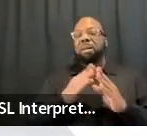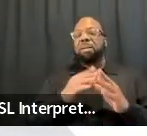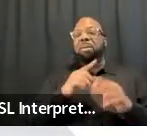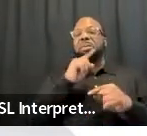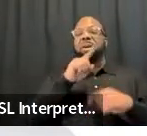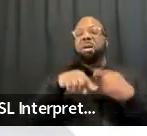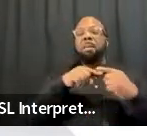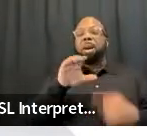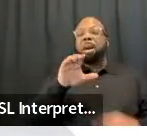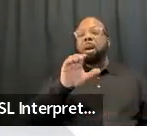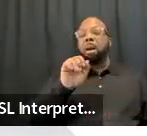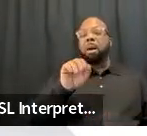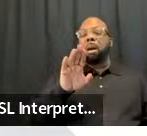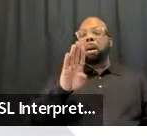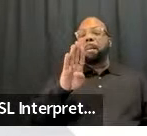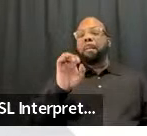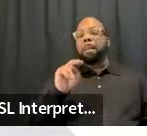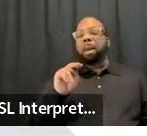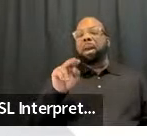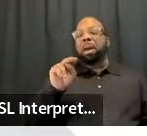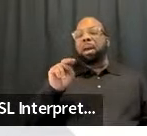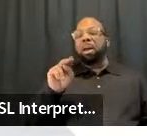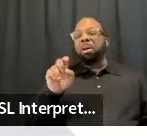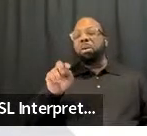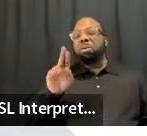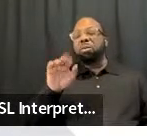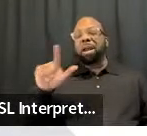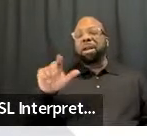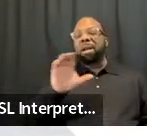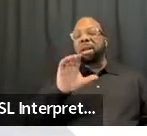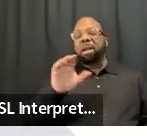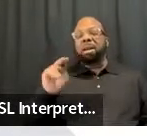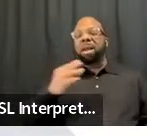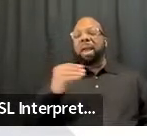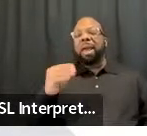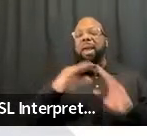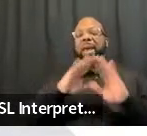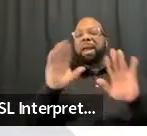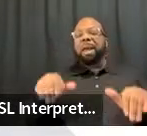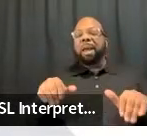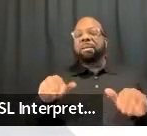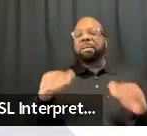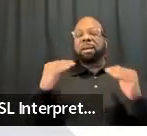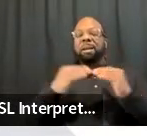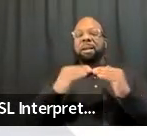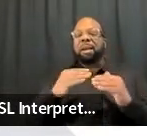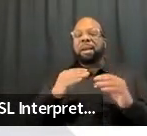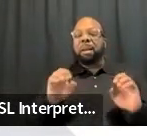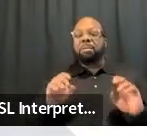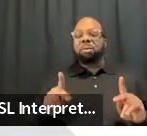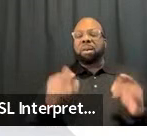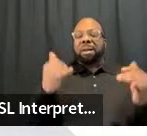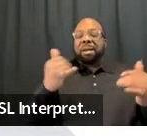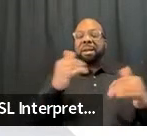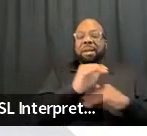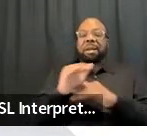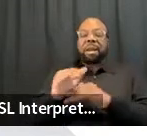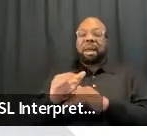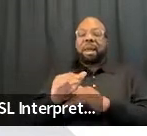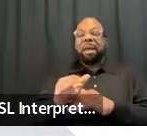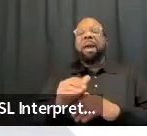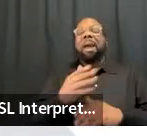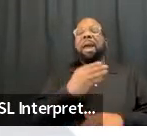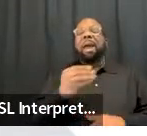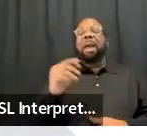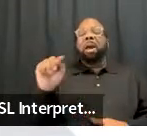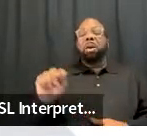neutrality as well as economic opportunity and housing opportunity. And now tonight and on Tuesday of next week, we'll